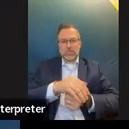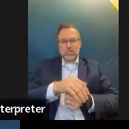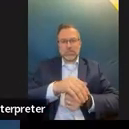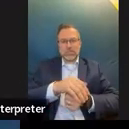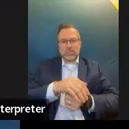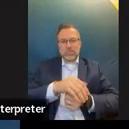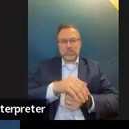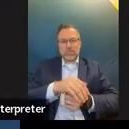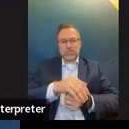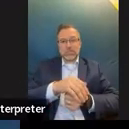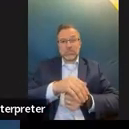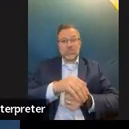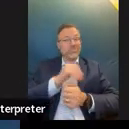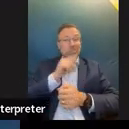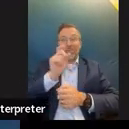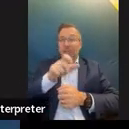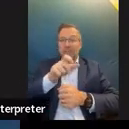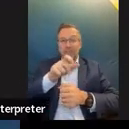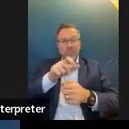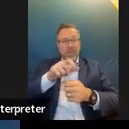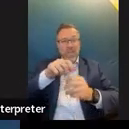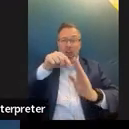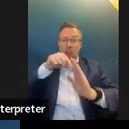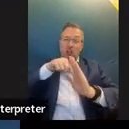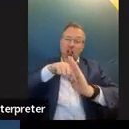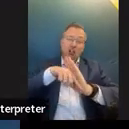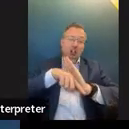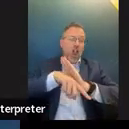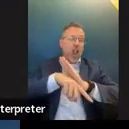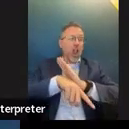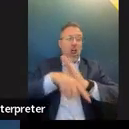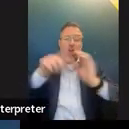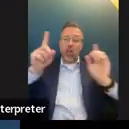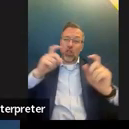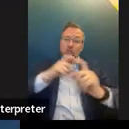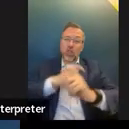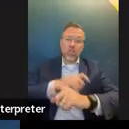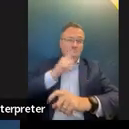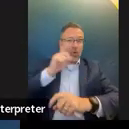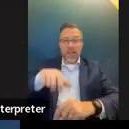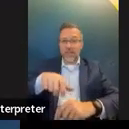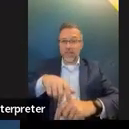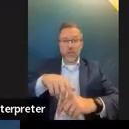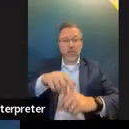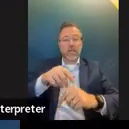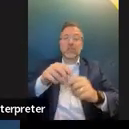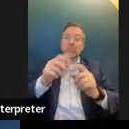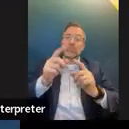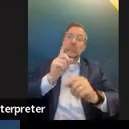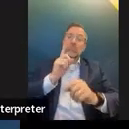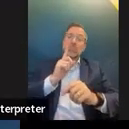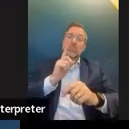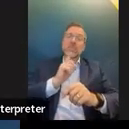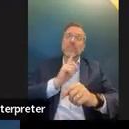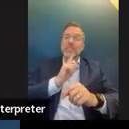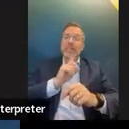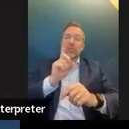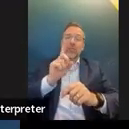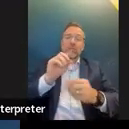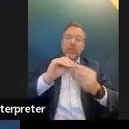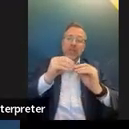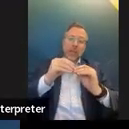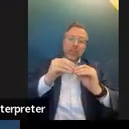can. Single-digit addition, six-piece puzzle, requesting a break, really